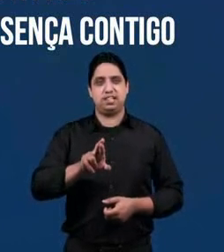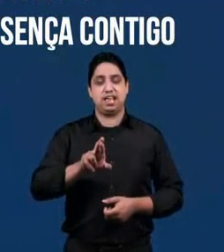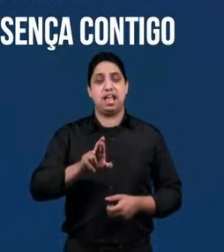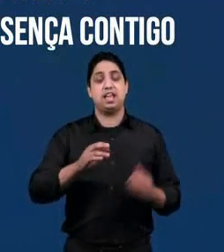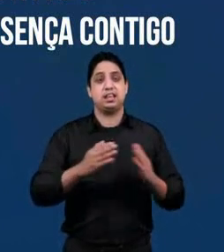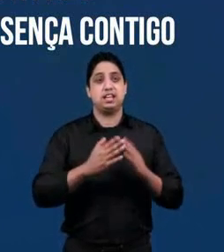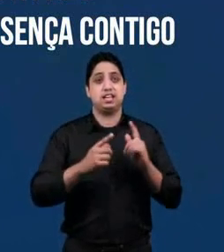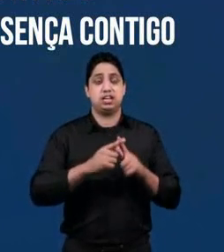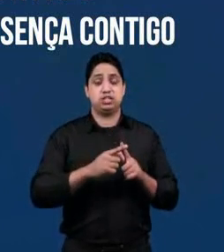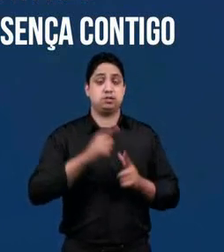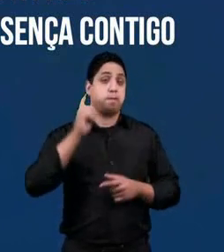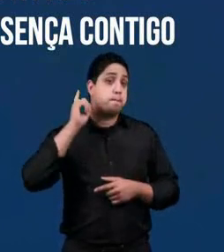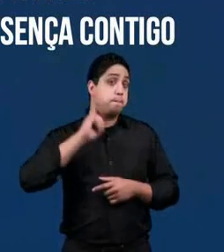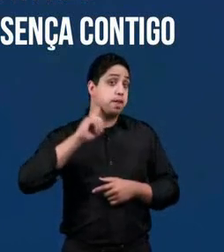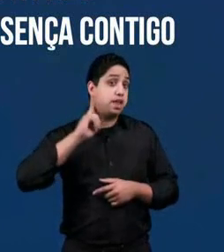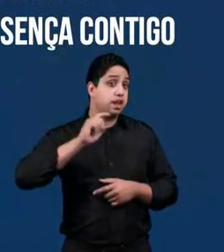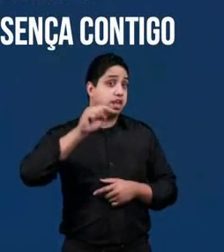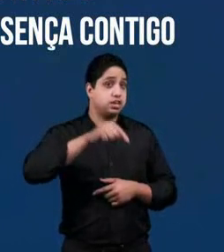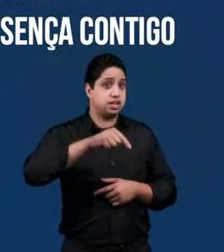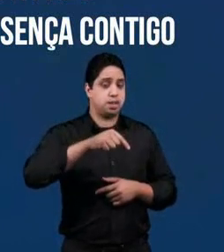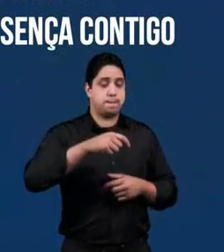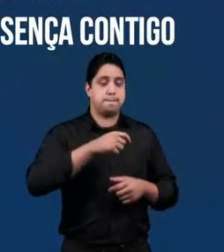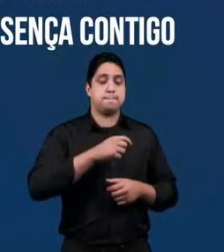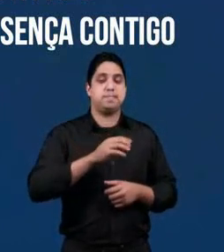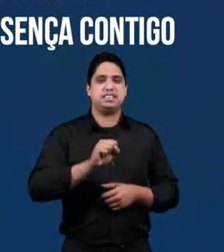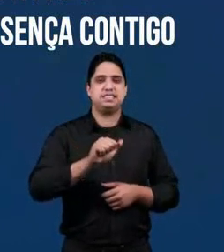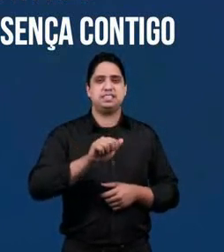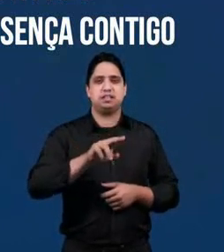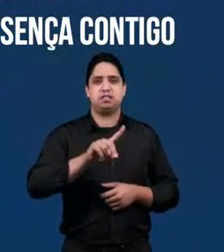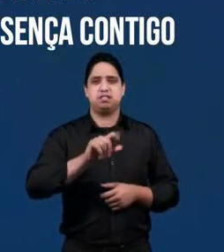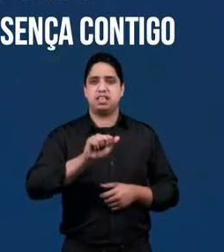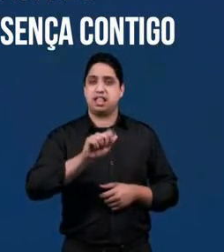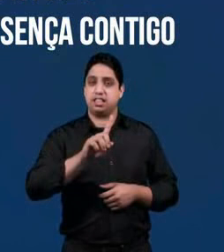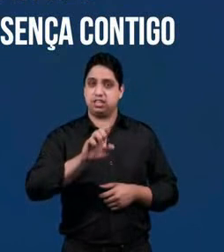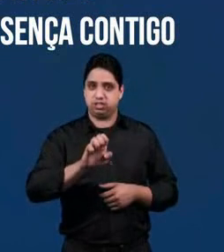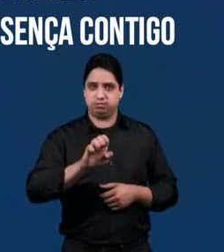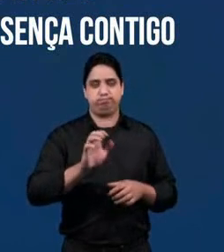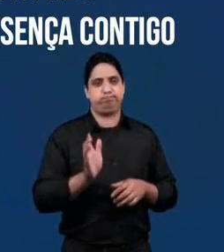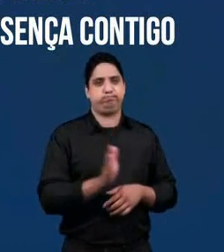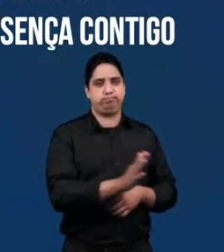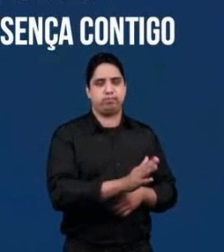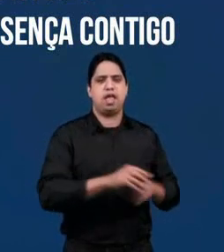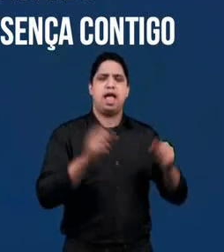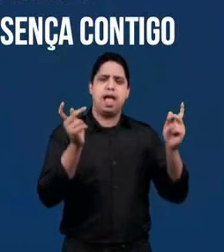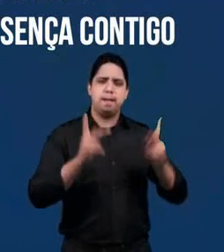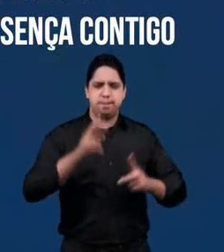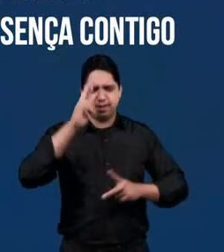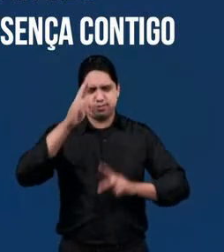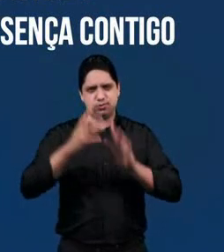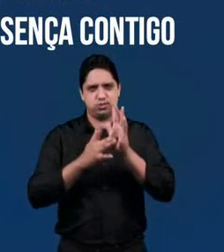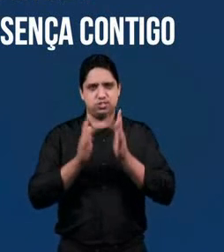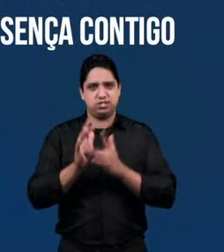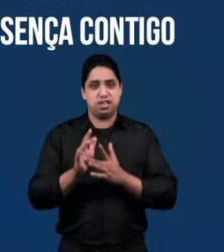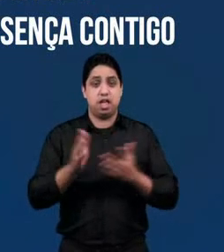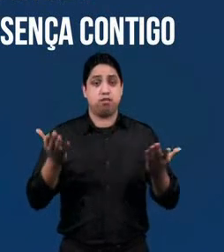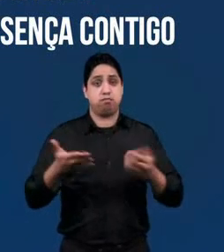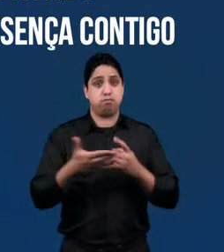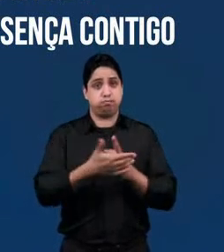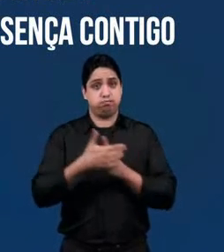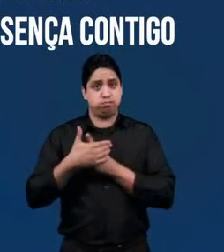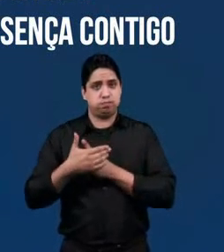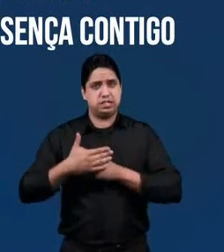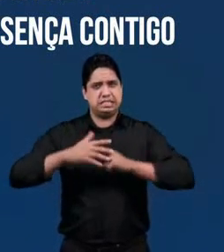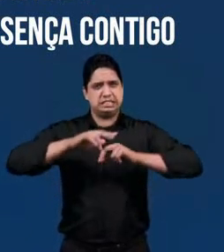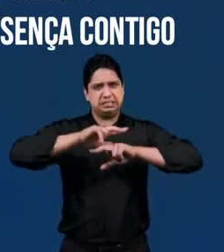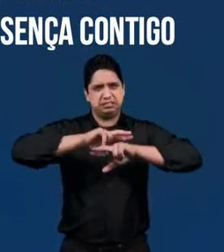Pastor Walter Santos Leite to the brethren of Bairro Saudade, Januba, Minas Gerais. Peace of the